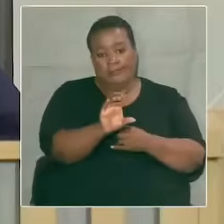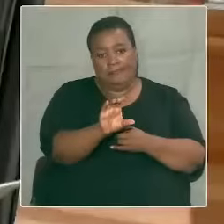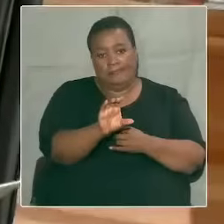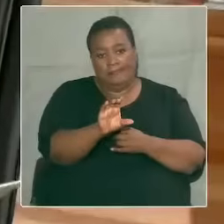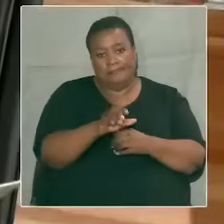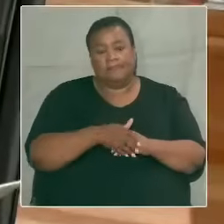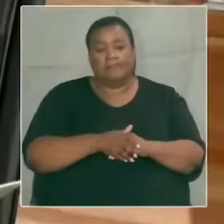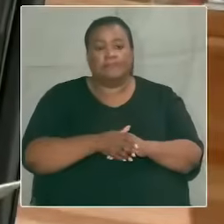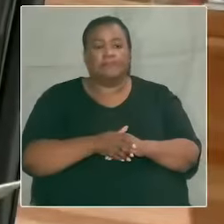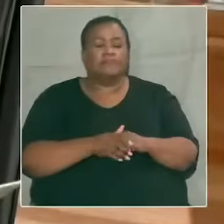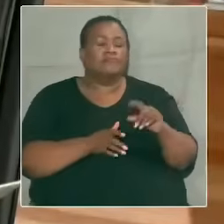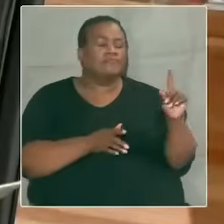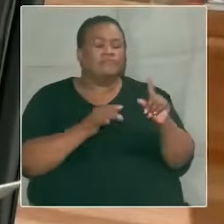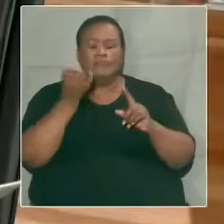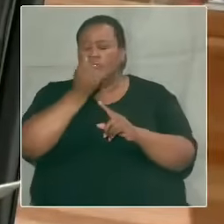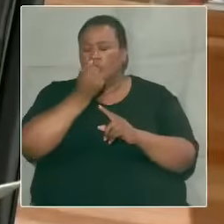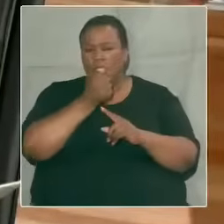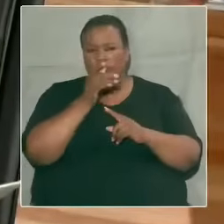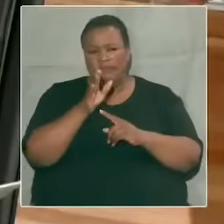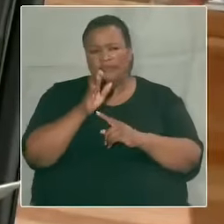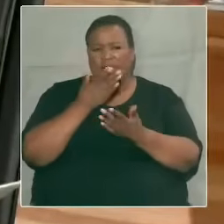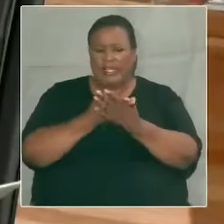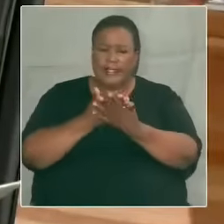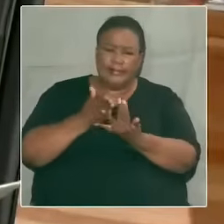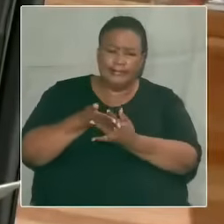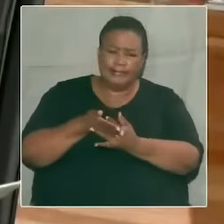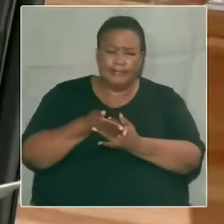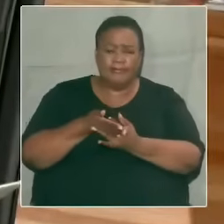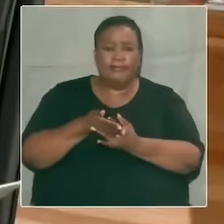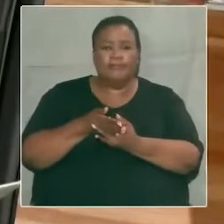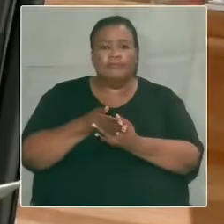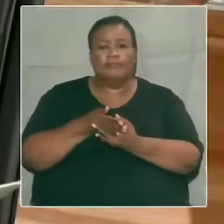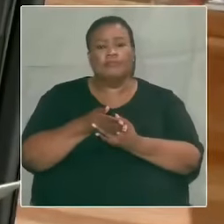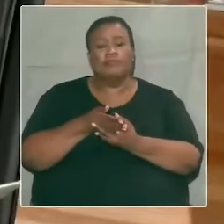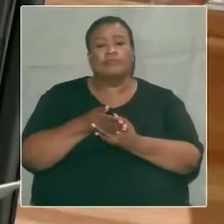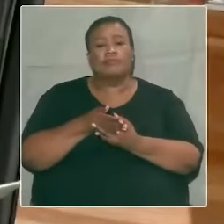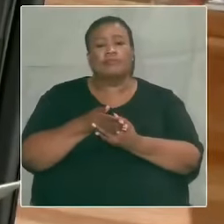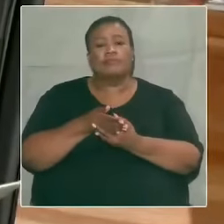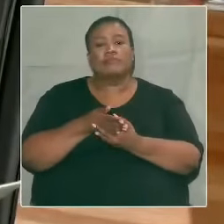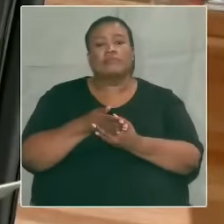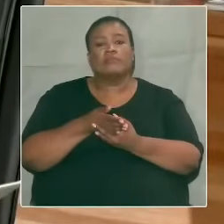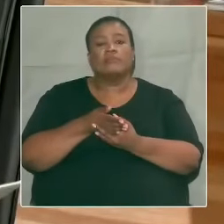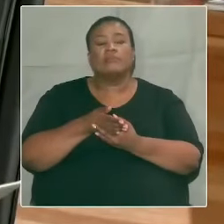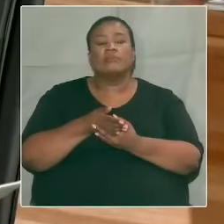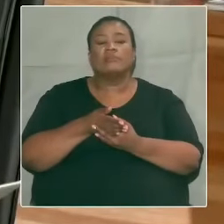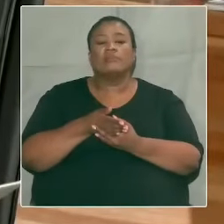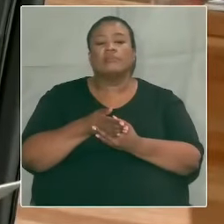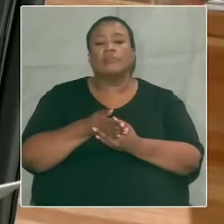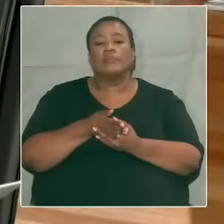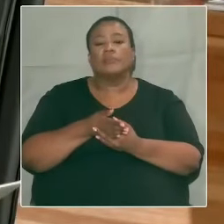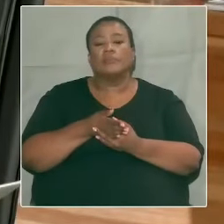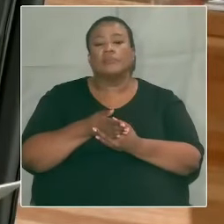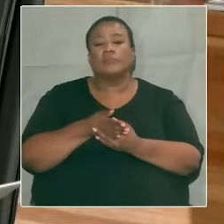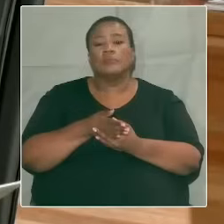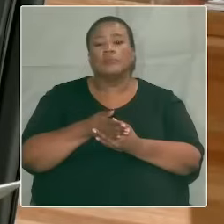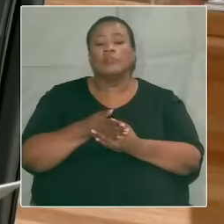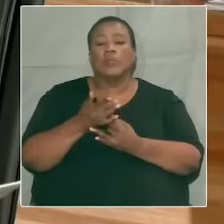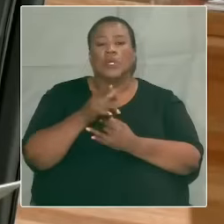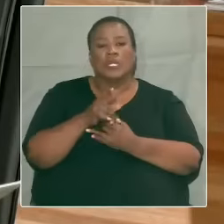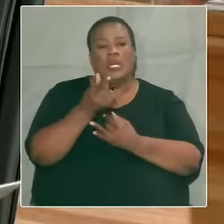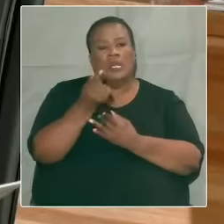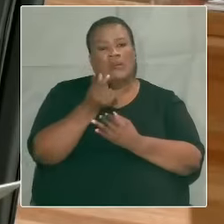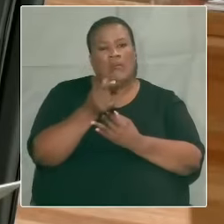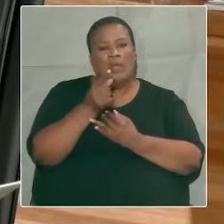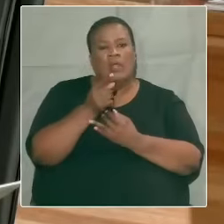Sorry, if I can then just perhaps to deal with what comes after that, because it deals with aspects that you've already testified